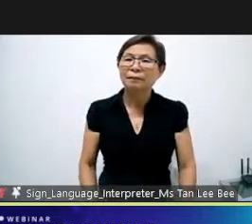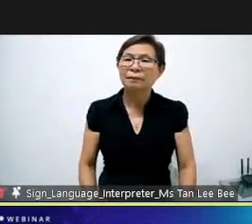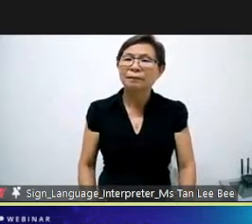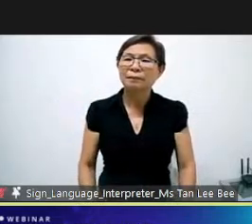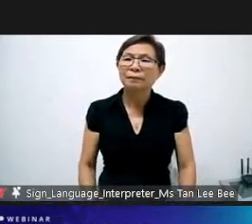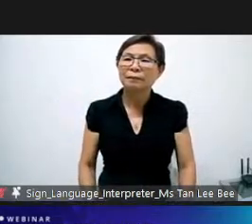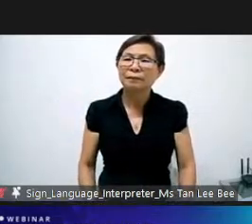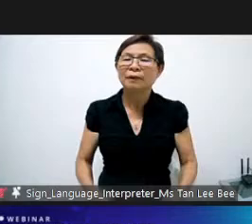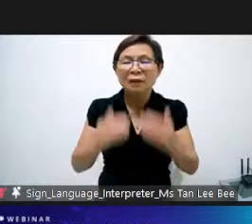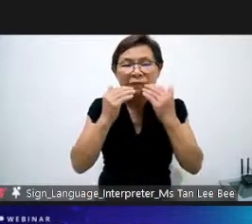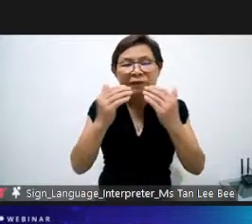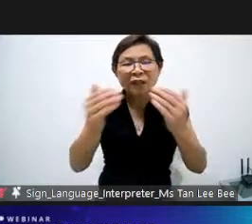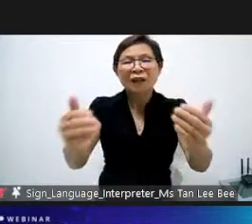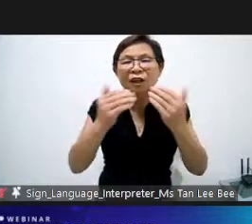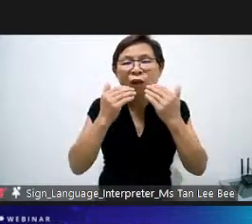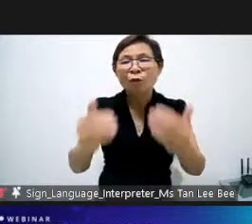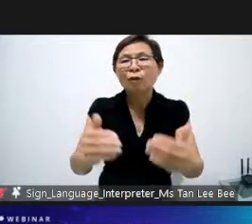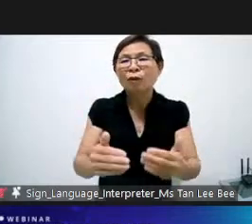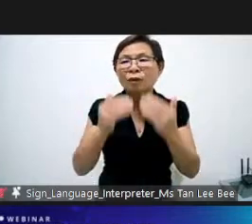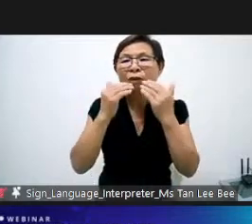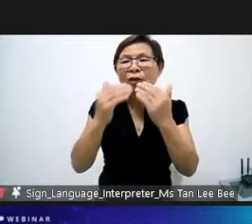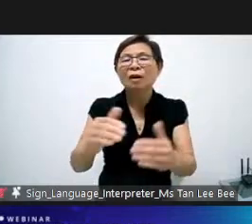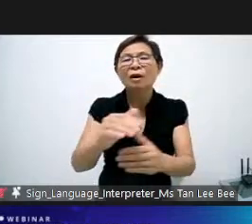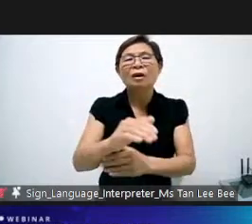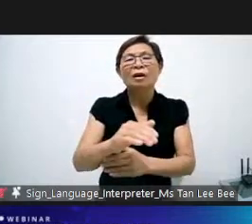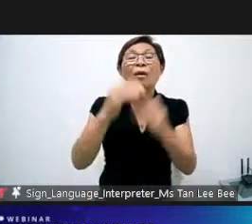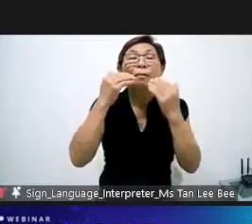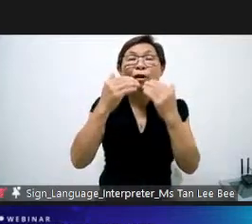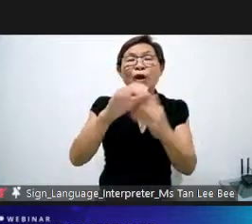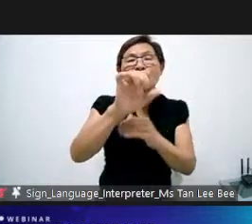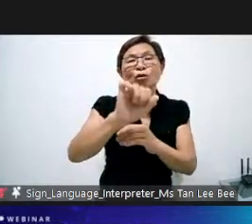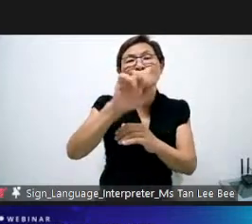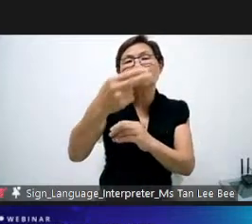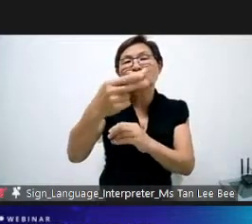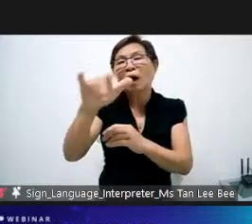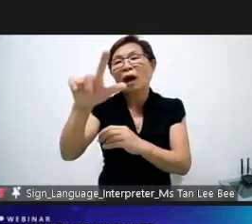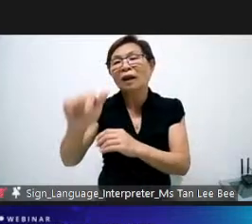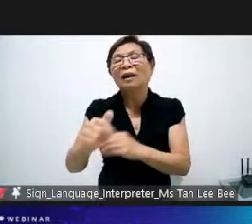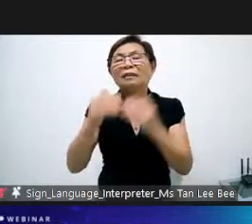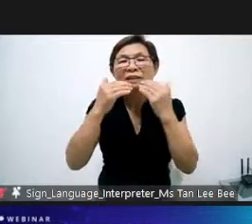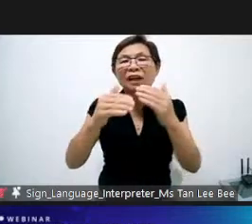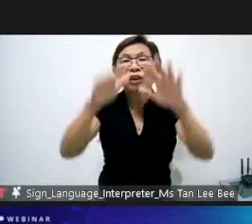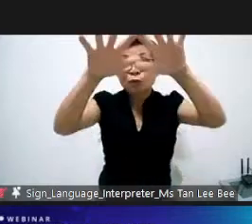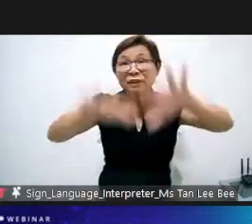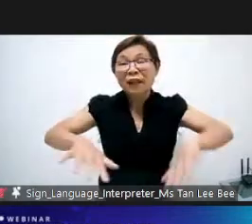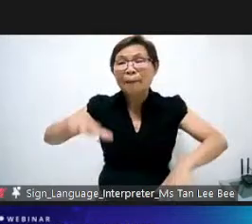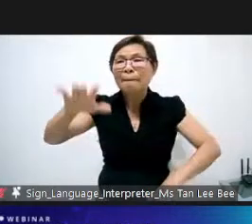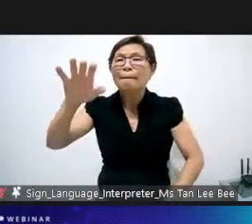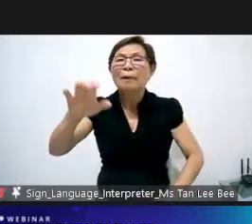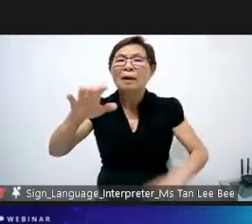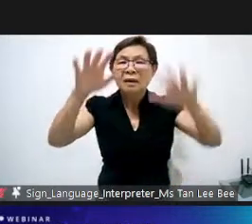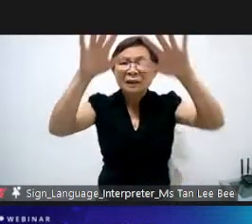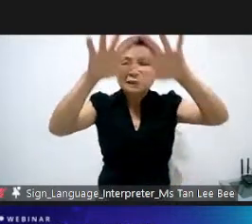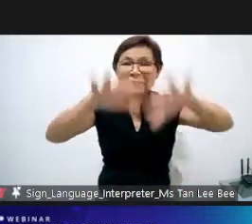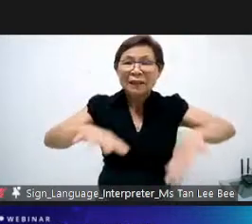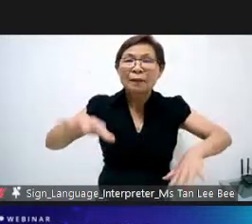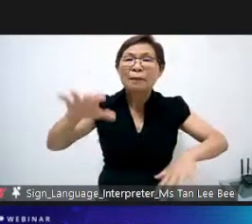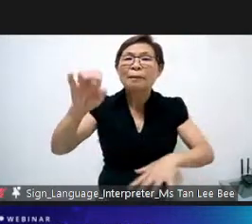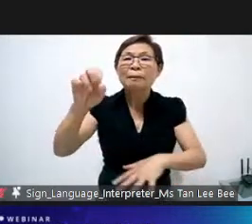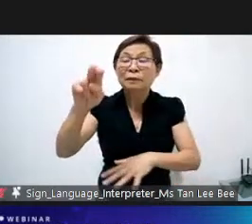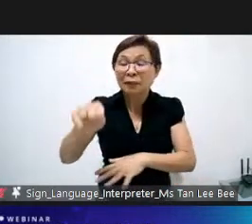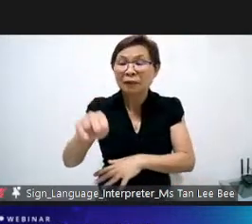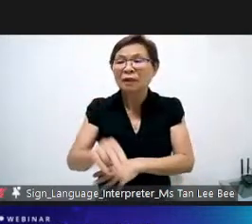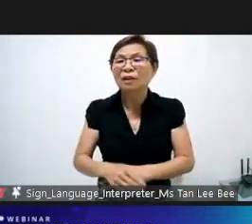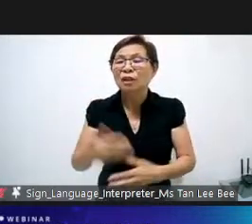Okay. Thank you, Miss Suhaila. Thank you, SEAMEO. I think I make innovation